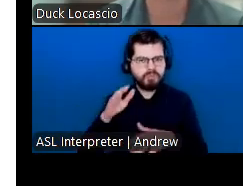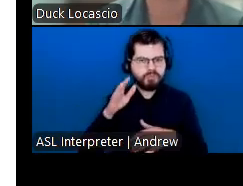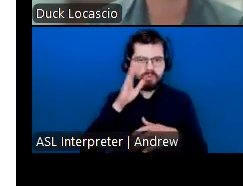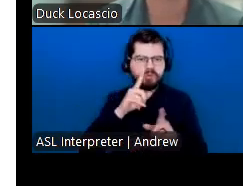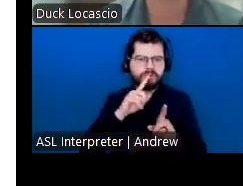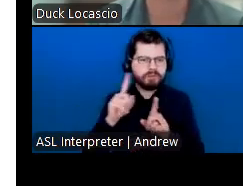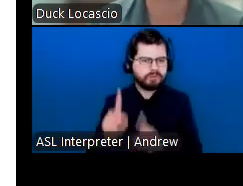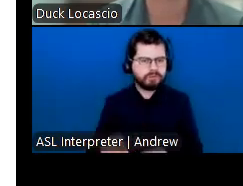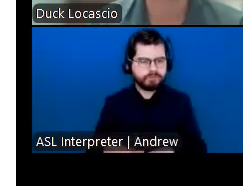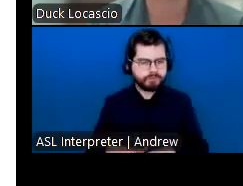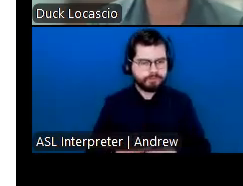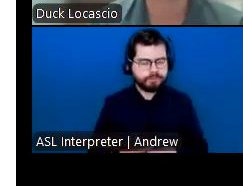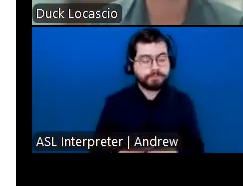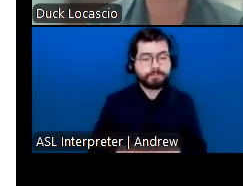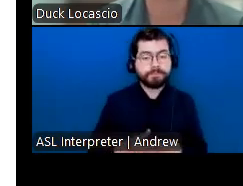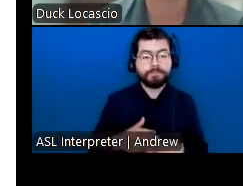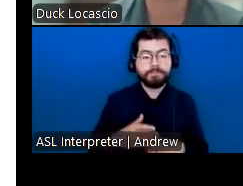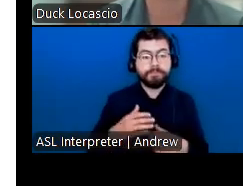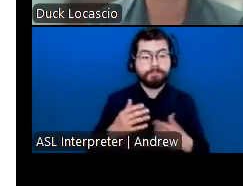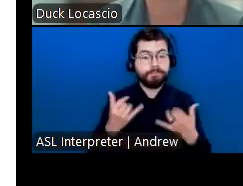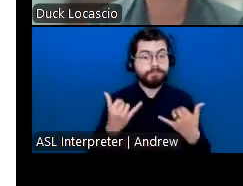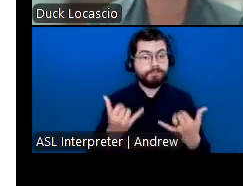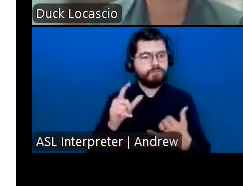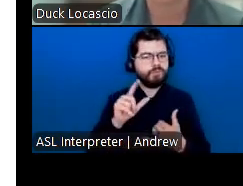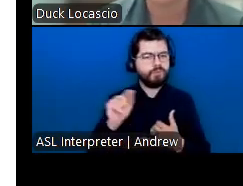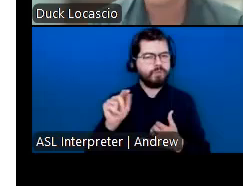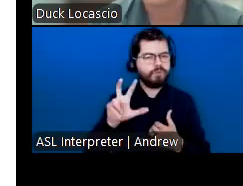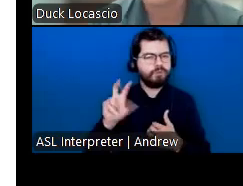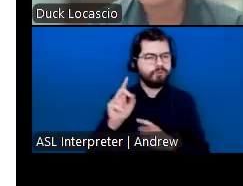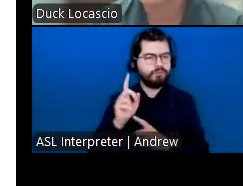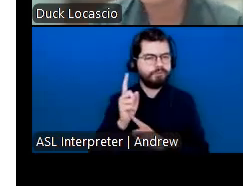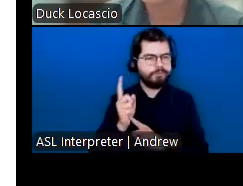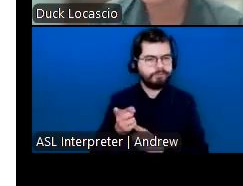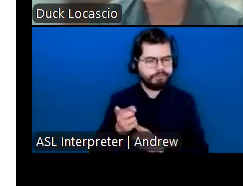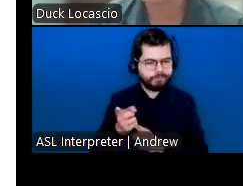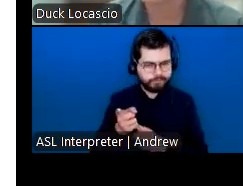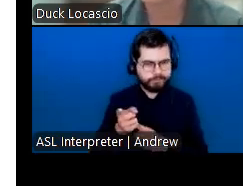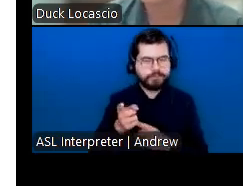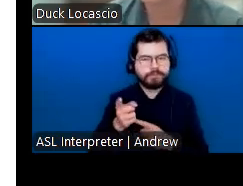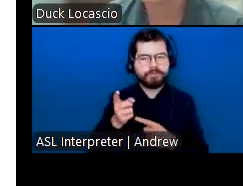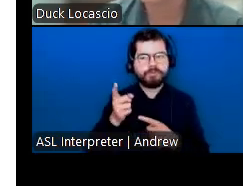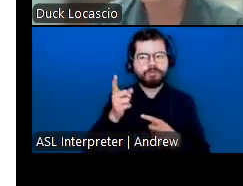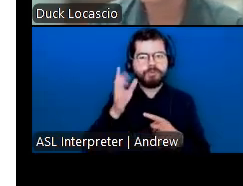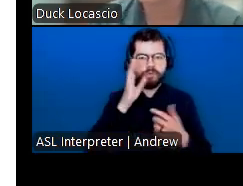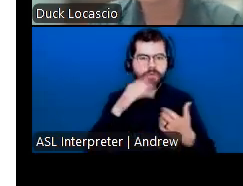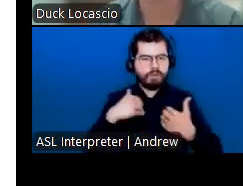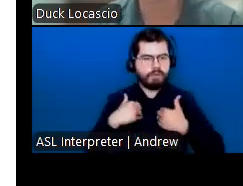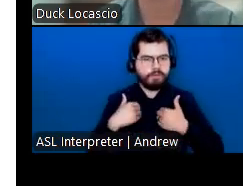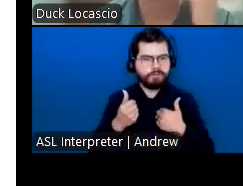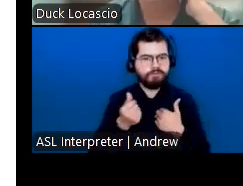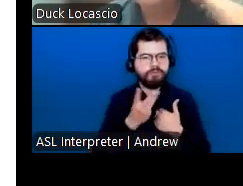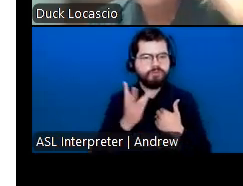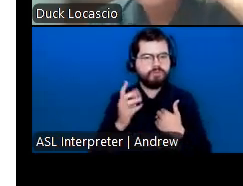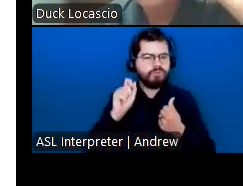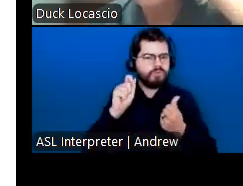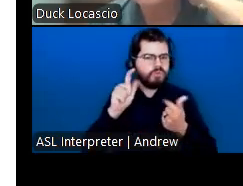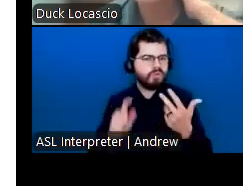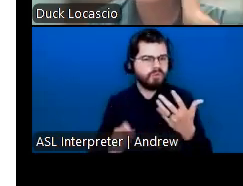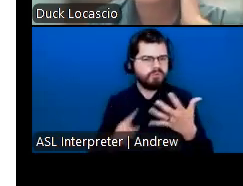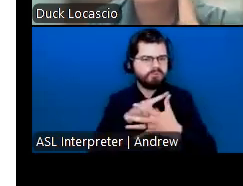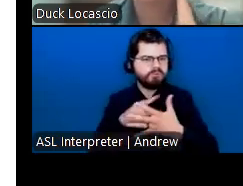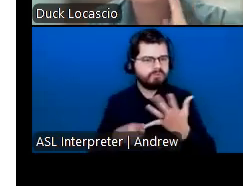20 or 30 minutes with a few moderated questions, and then we'll roll into